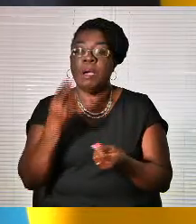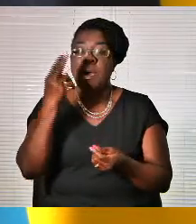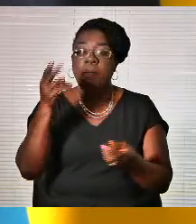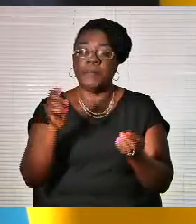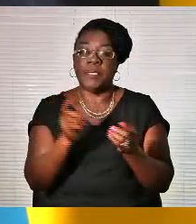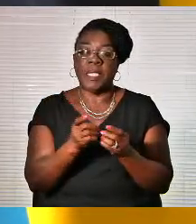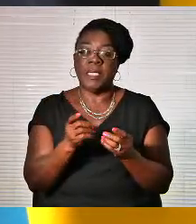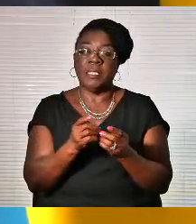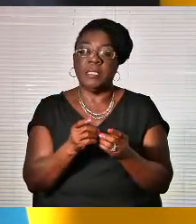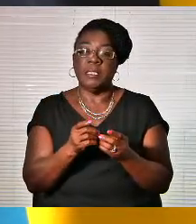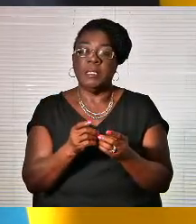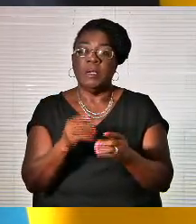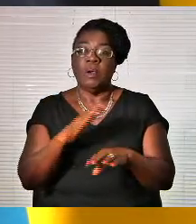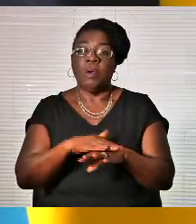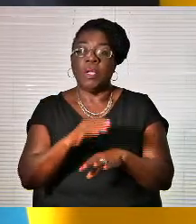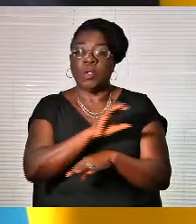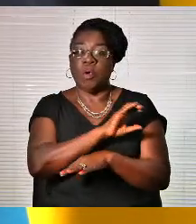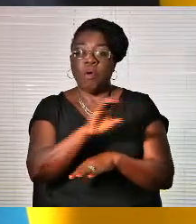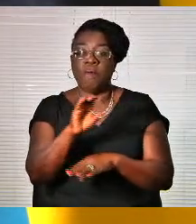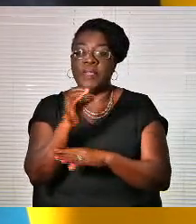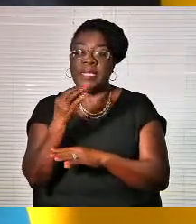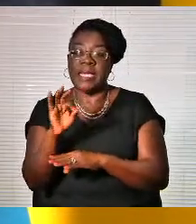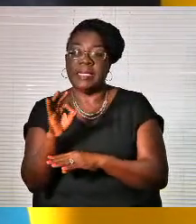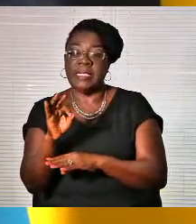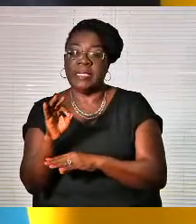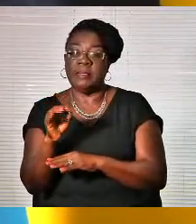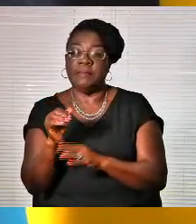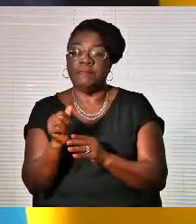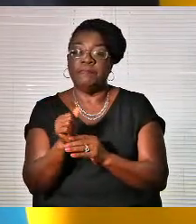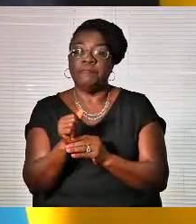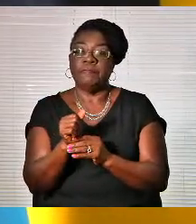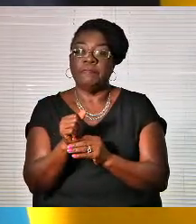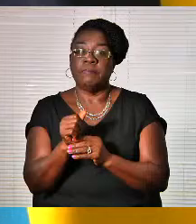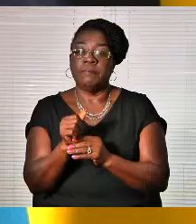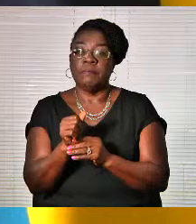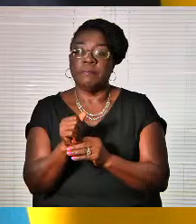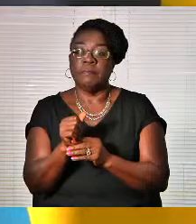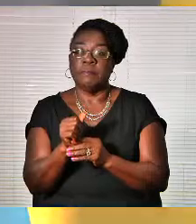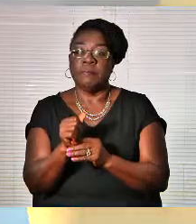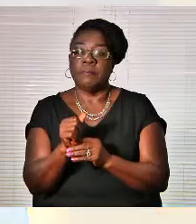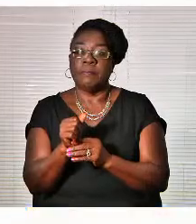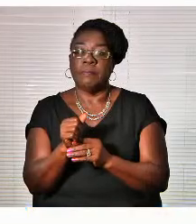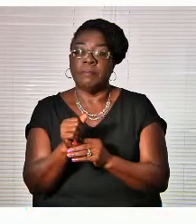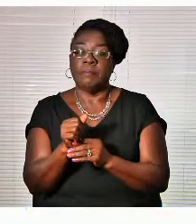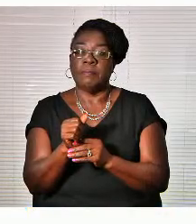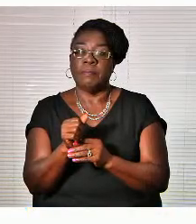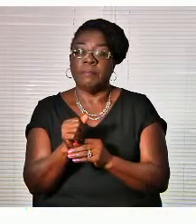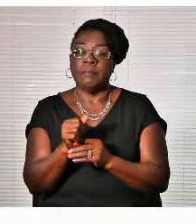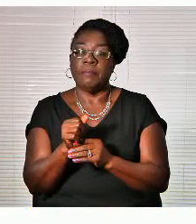updates regarding our COVID-19 situation. First graph.